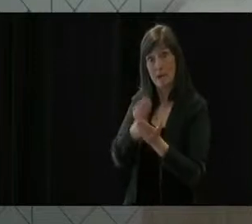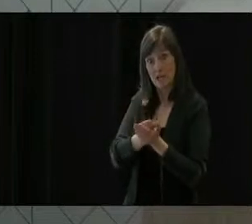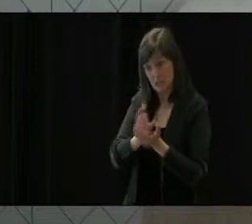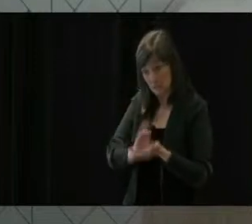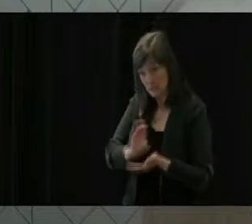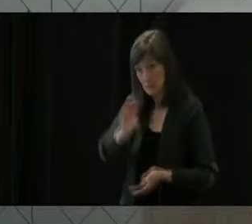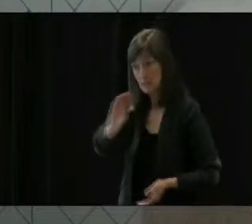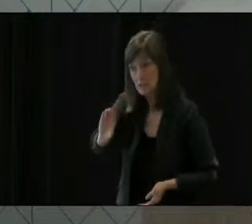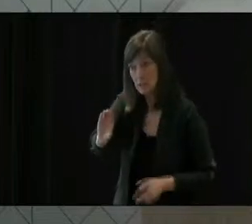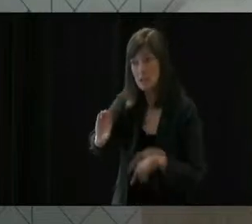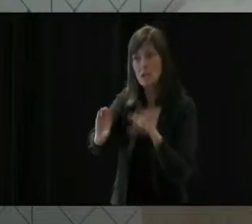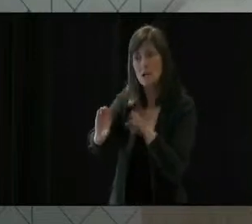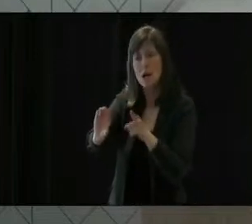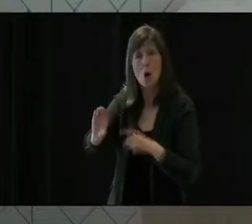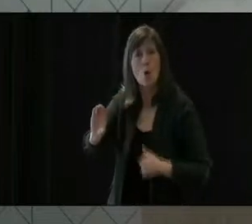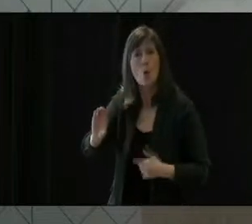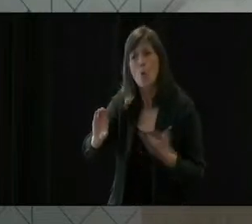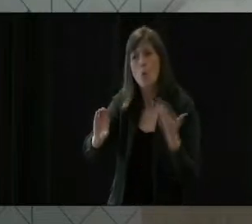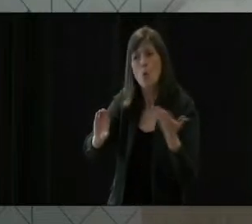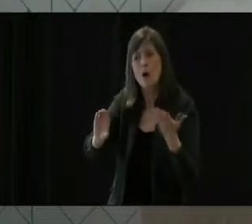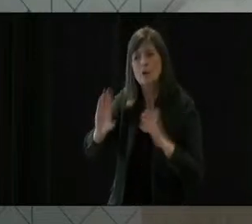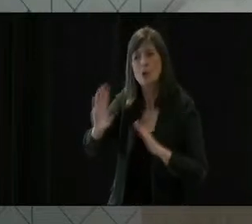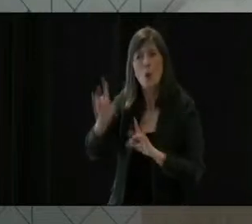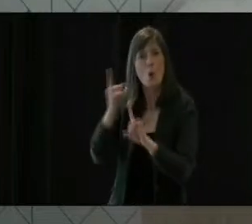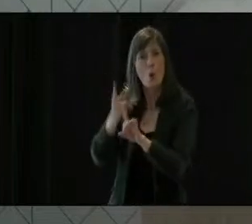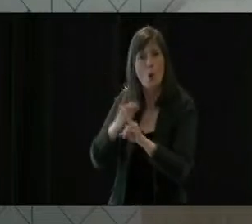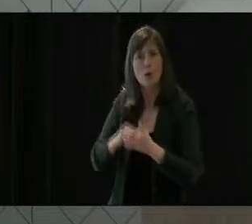Measure them. Make sure it's quantifiable.